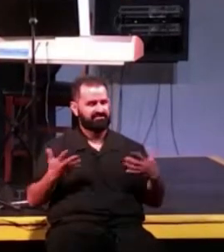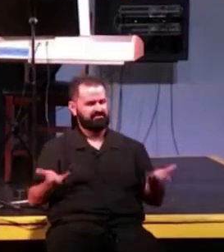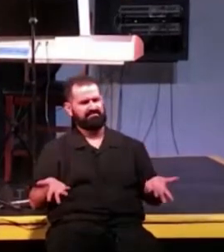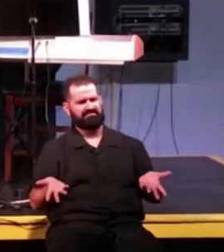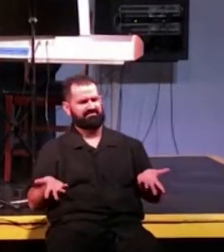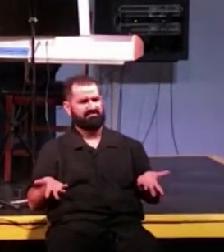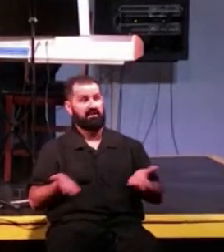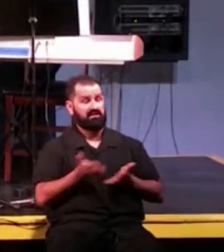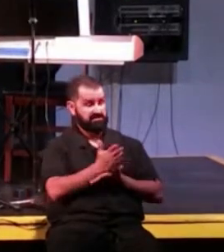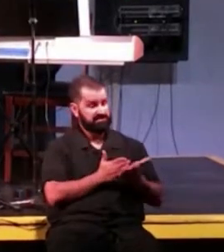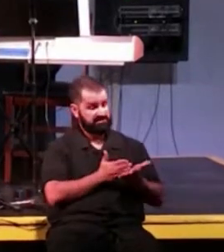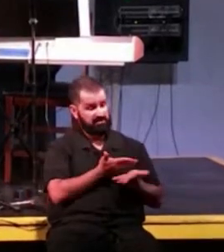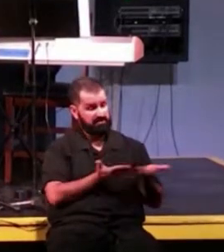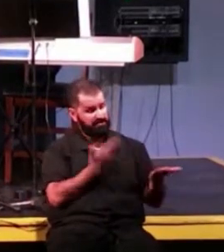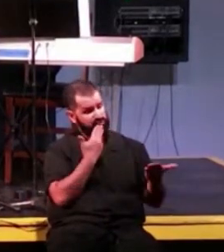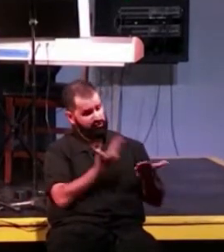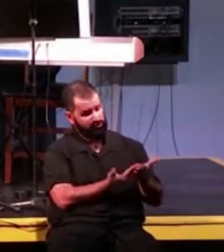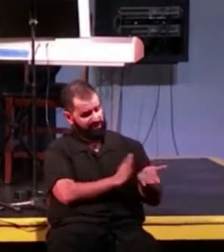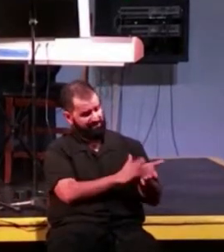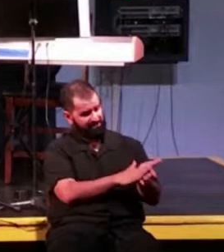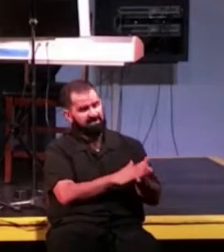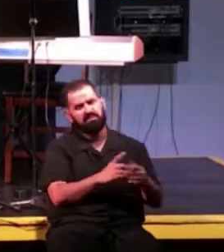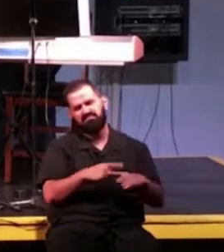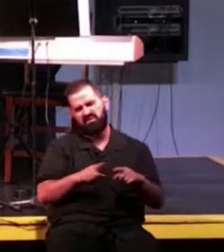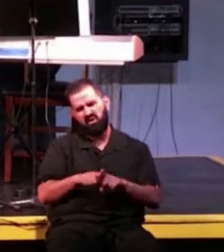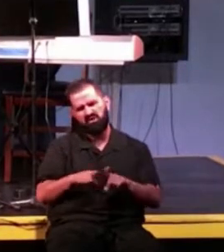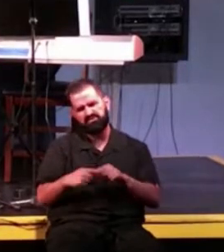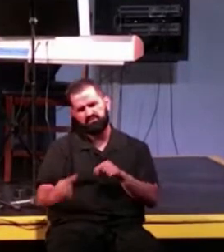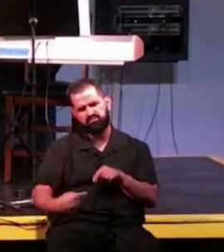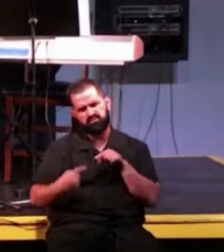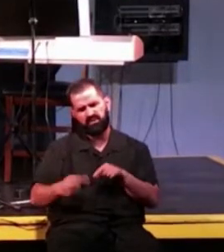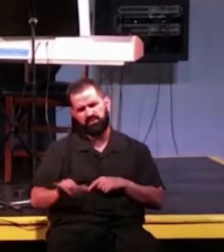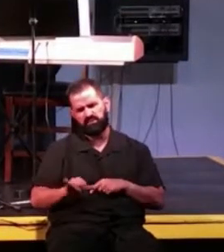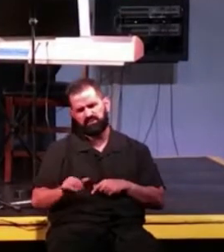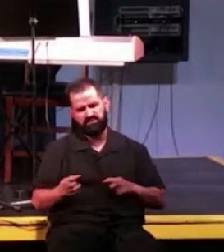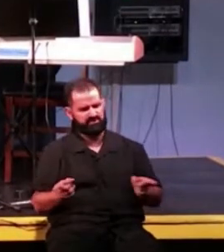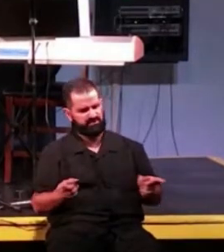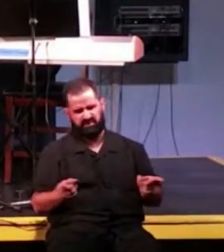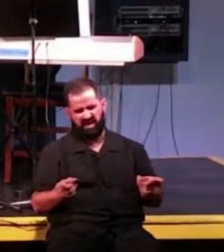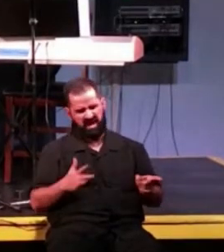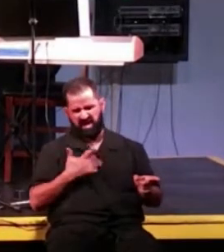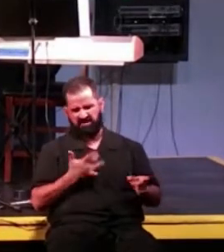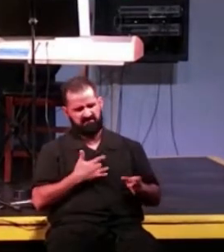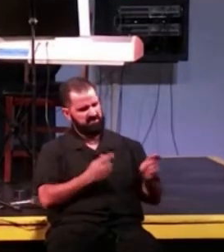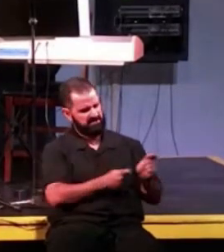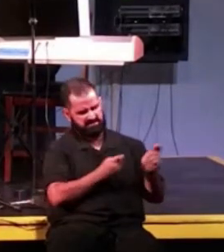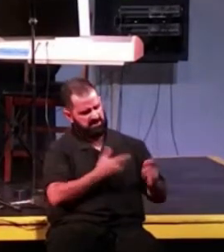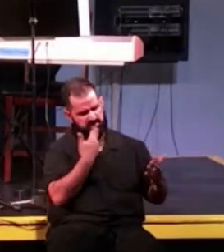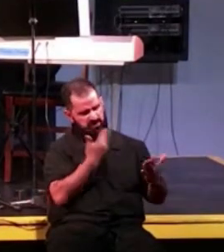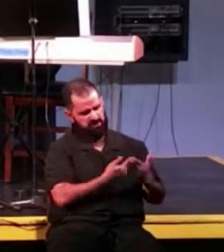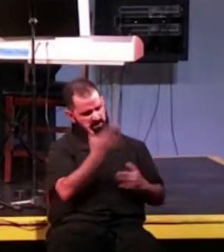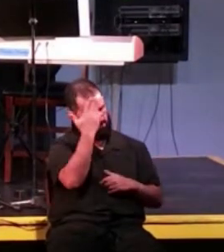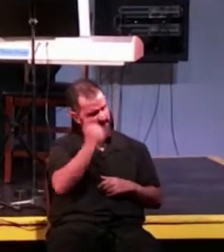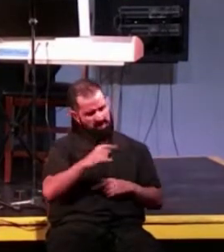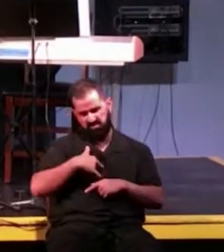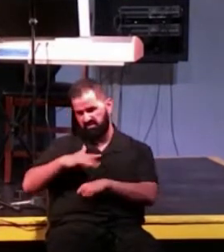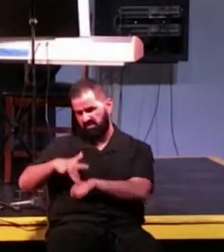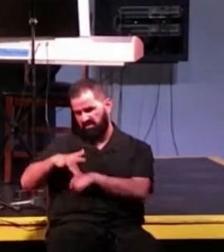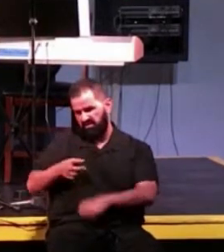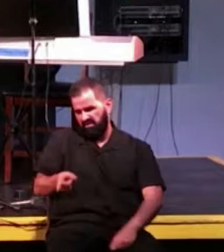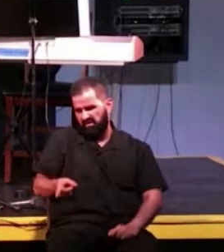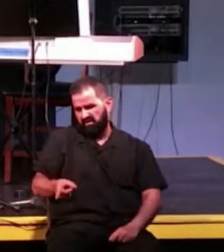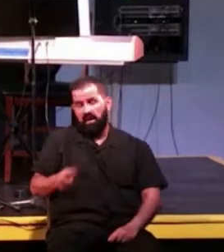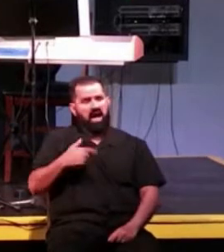That, hey, there's some things that are good that I can praise God, man, but I'm also having some bad times. And I don't feel like celebrating with the good in my life because I'm also, I